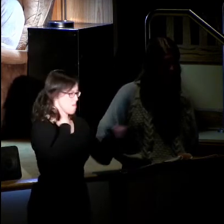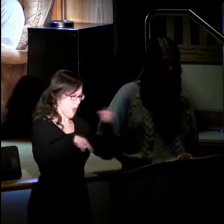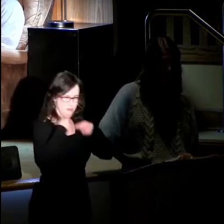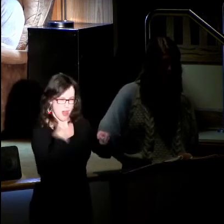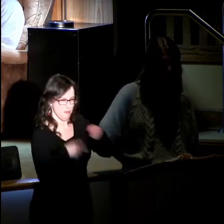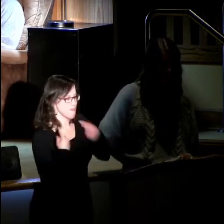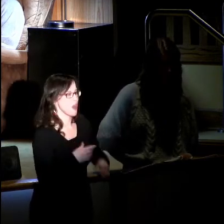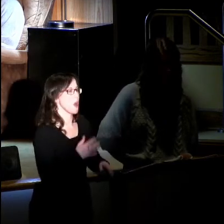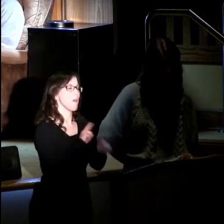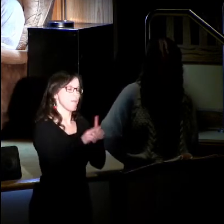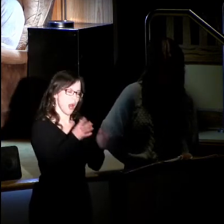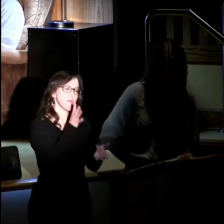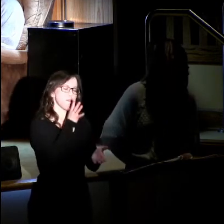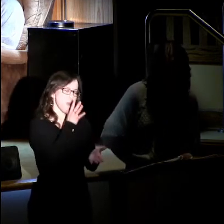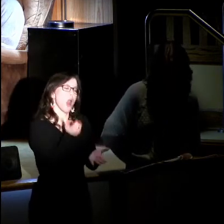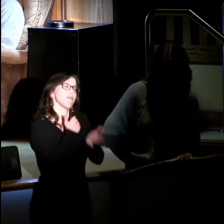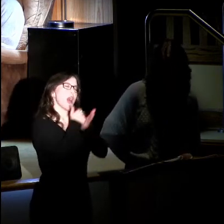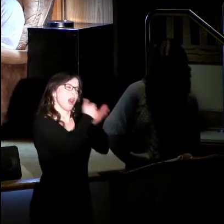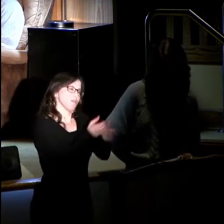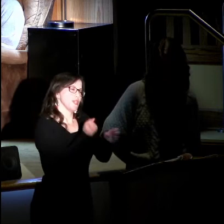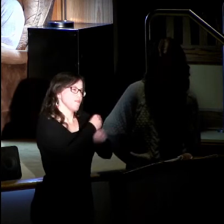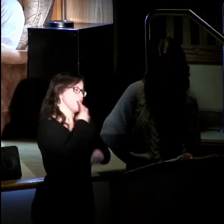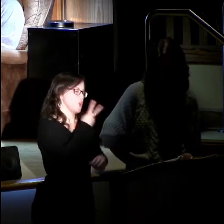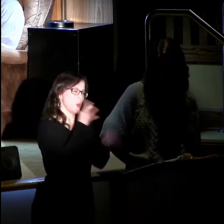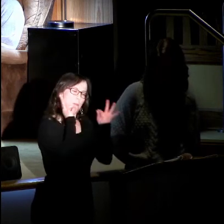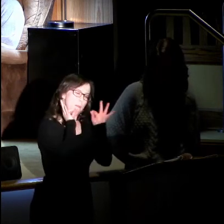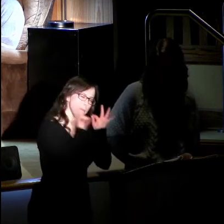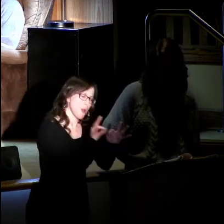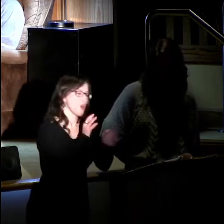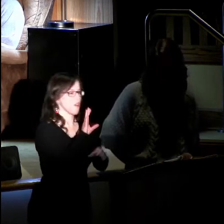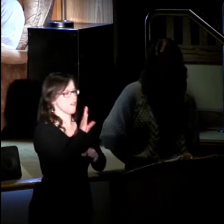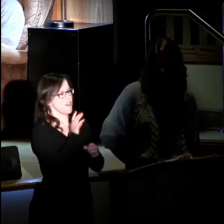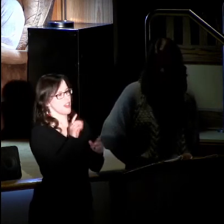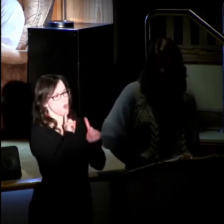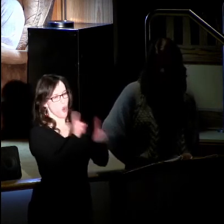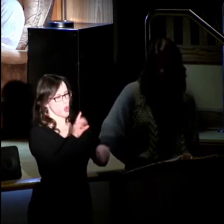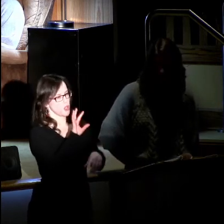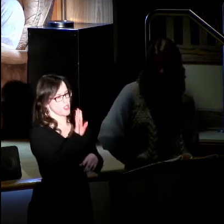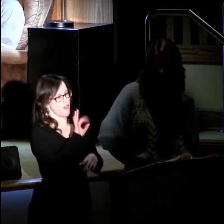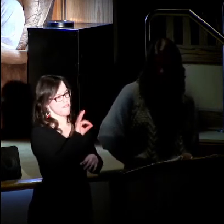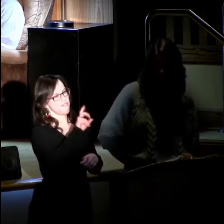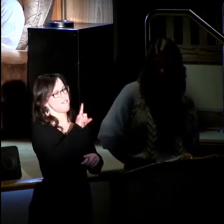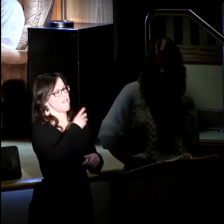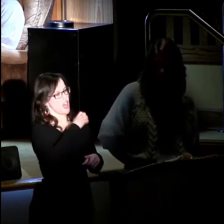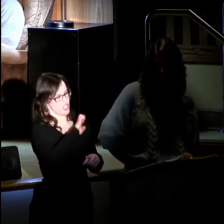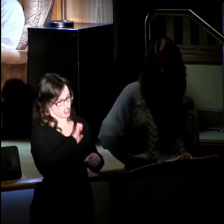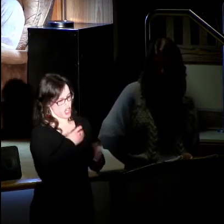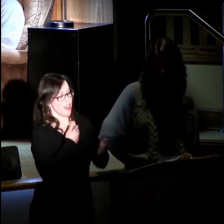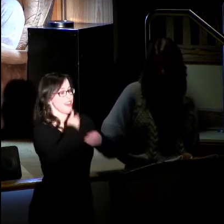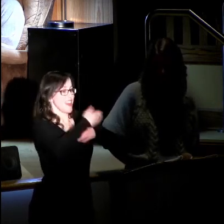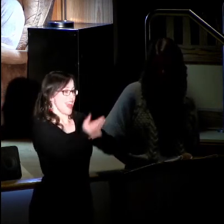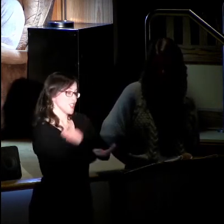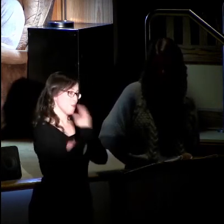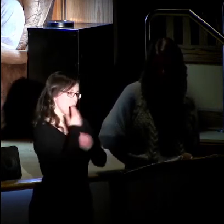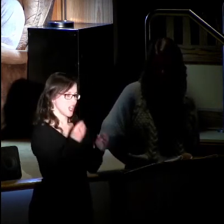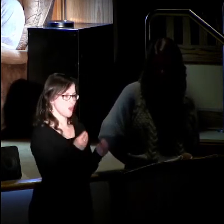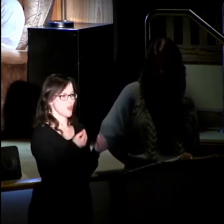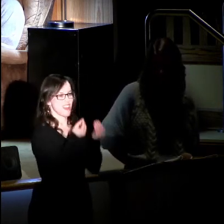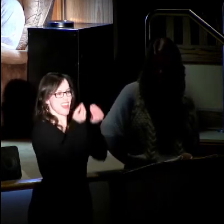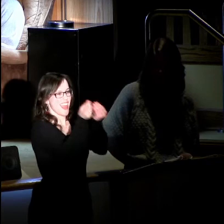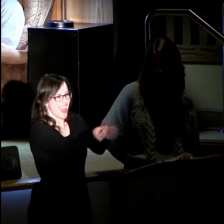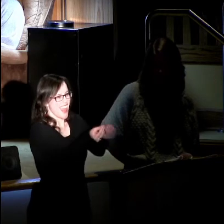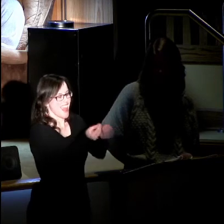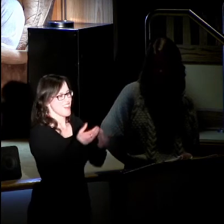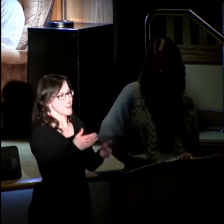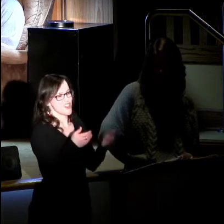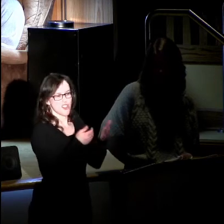we had two perfect batches of Grandma's Famous Fudge. First thing the next morning, I proudly delivered our pride and joy to Miss Smith. Not only did